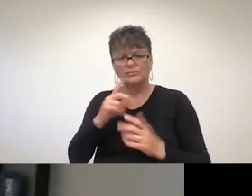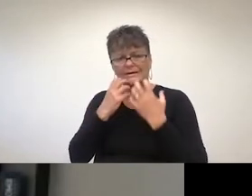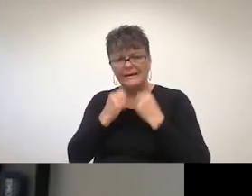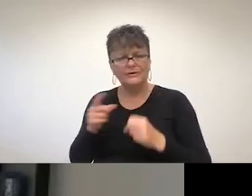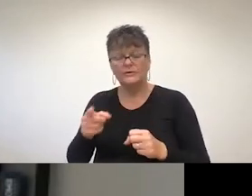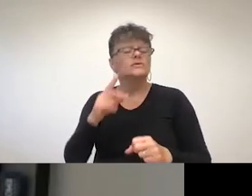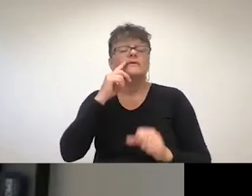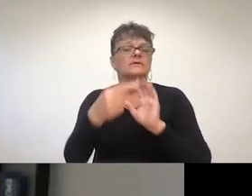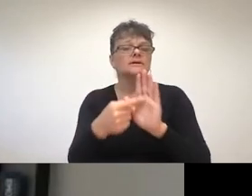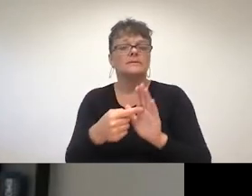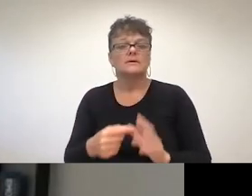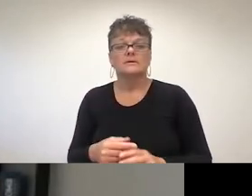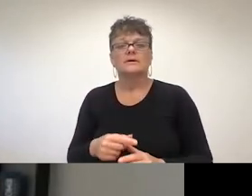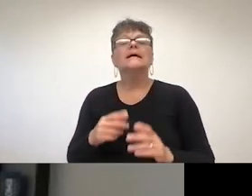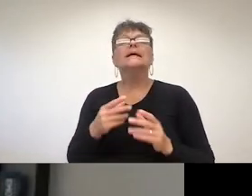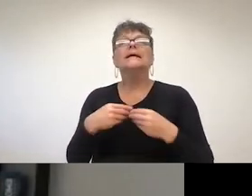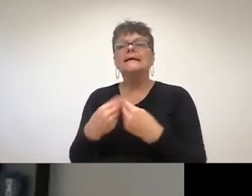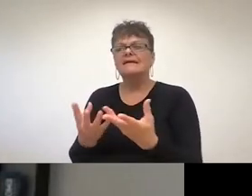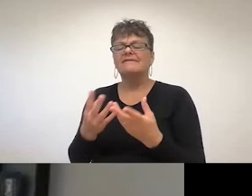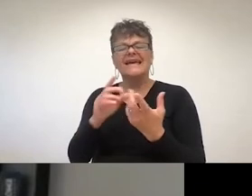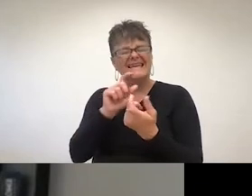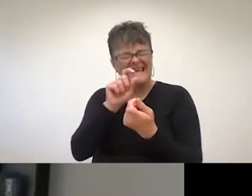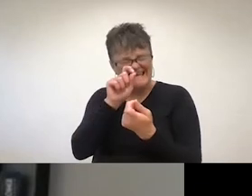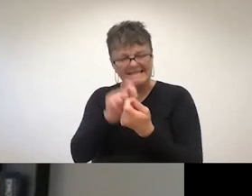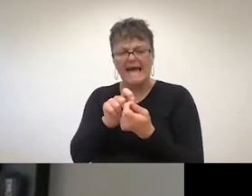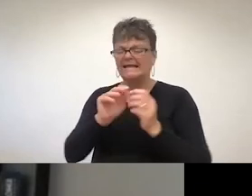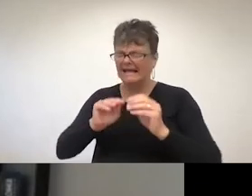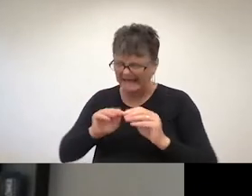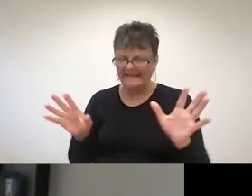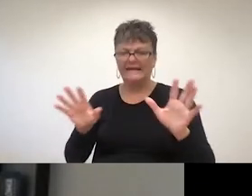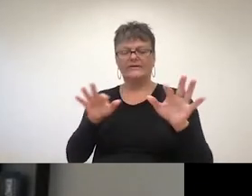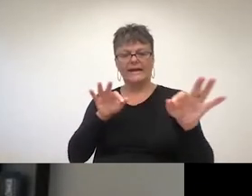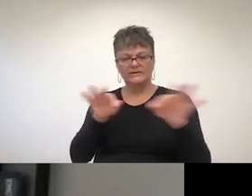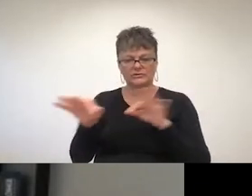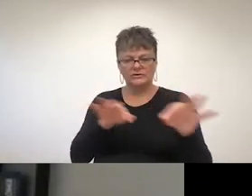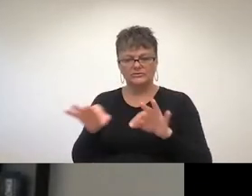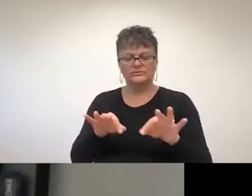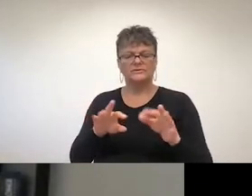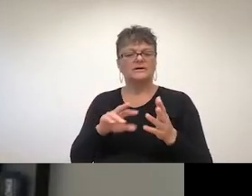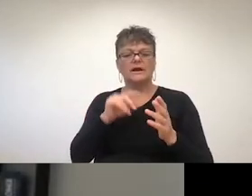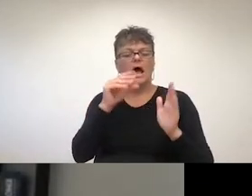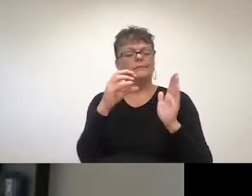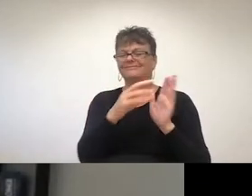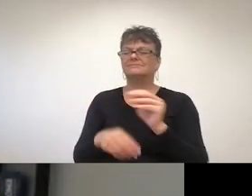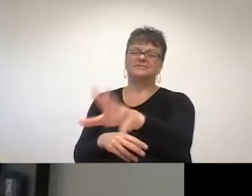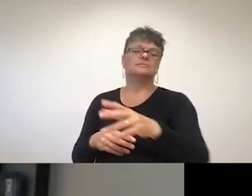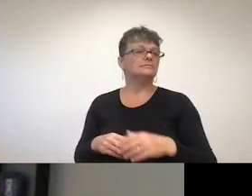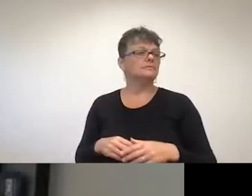Provide really explicit instructions on exactly what you want students to do. So they're not facing an assignment or a project and going, what am I,